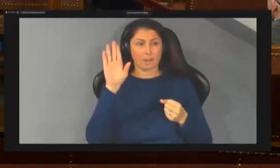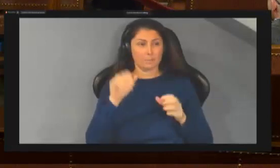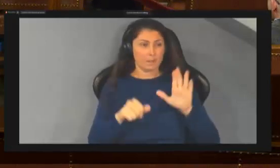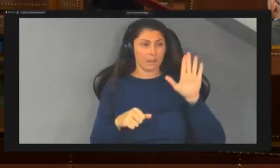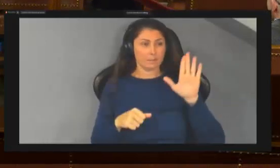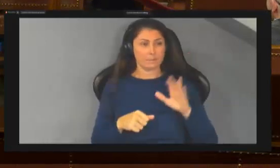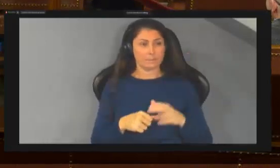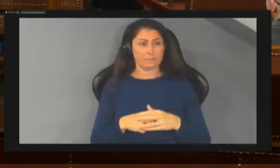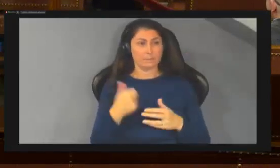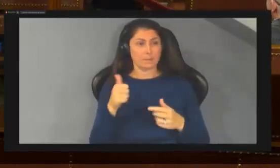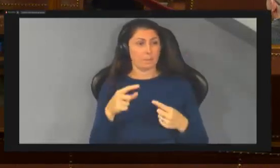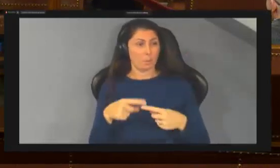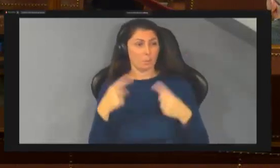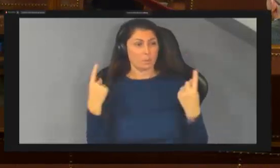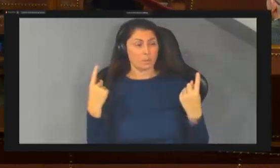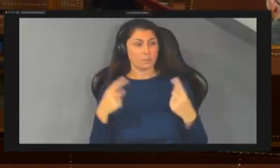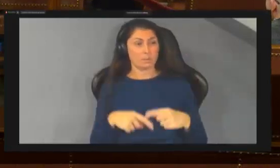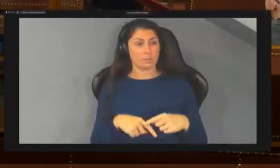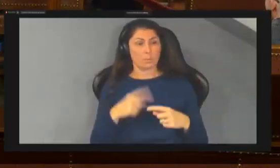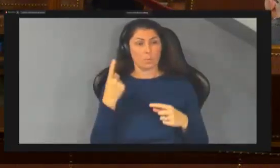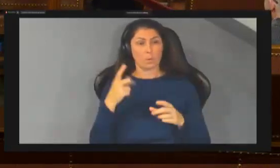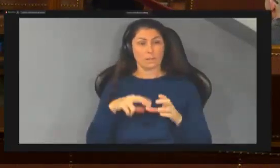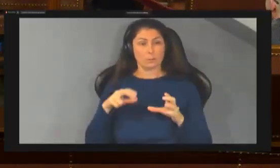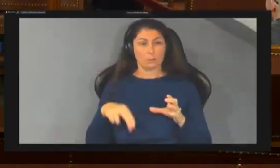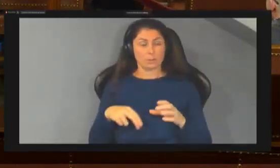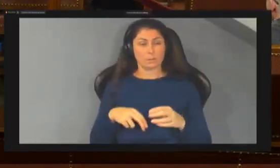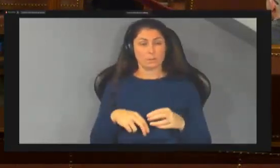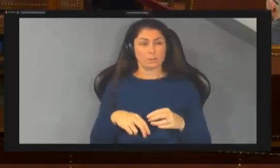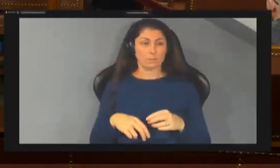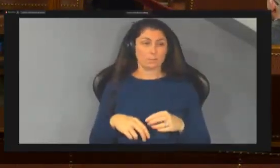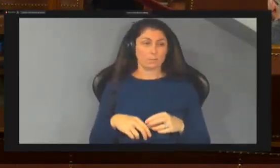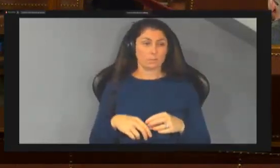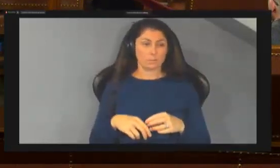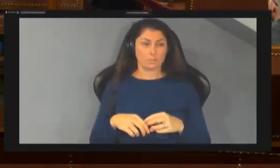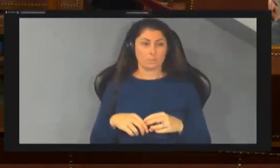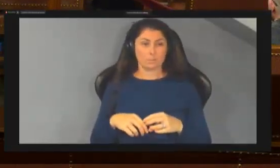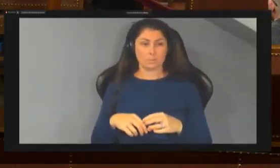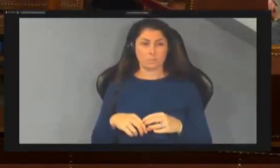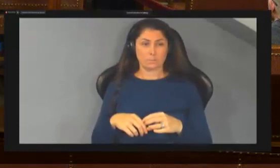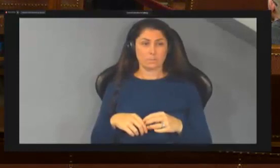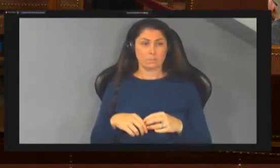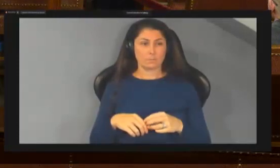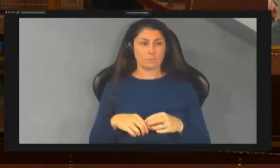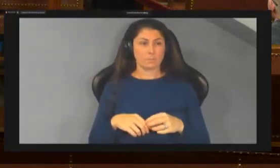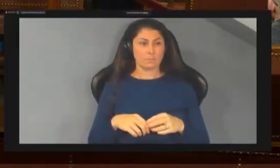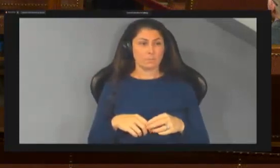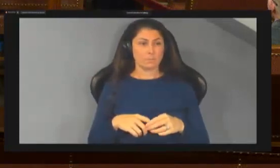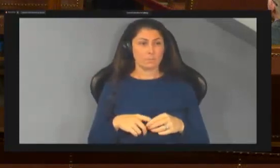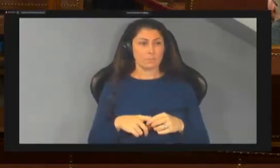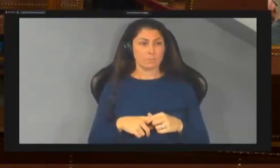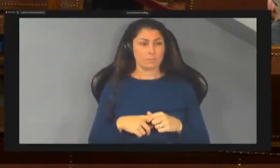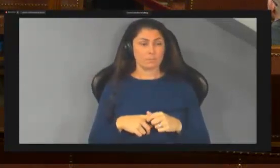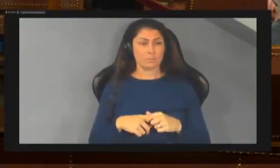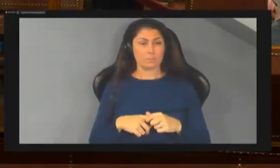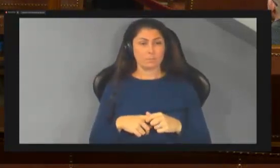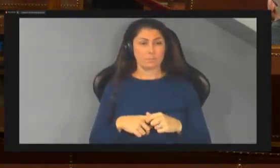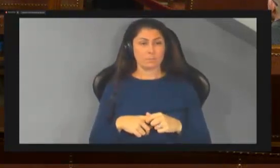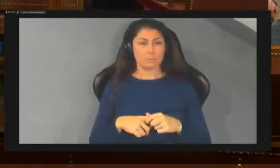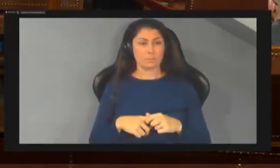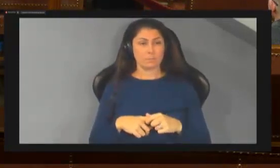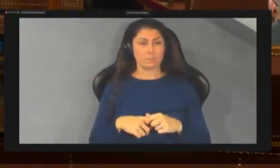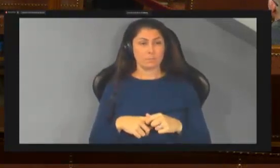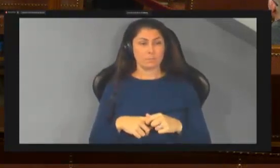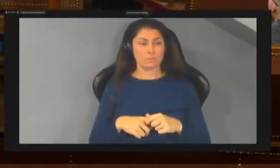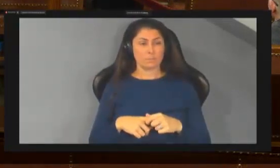Aye. Any opposed? One abstention. Just make sure you register an abstention for all these for me. Whoever's abstention for all of it.